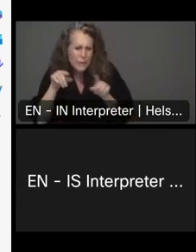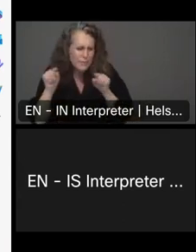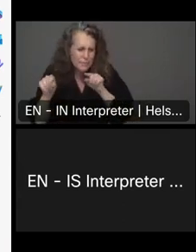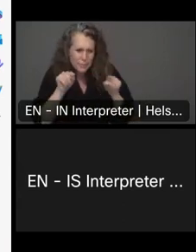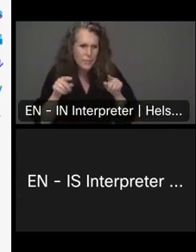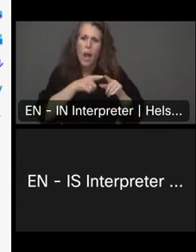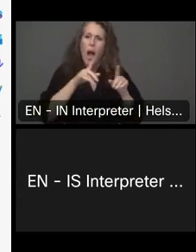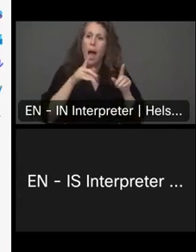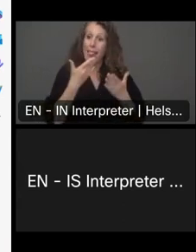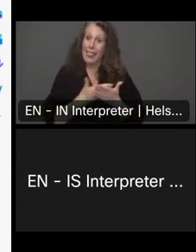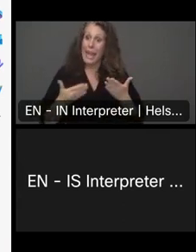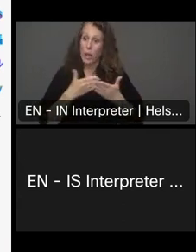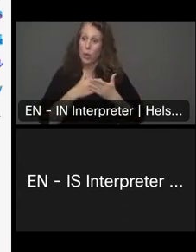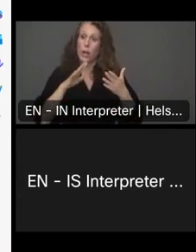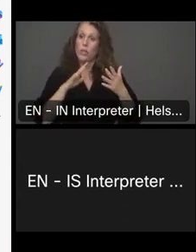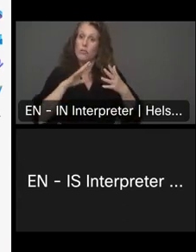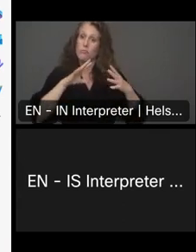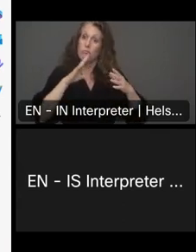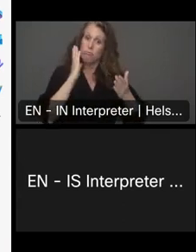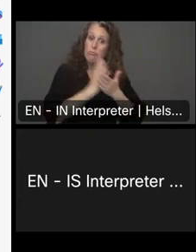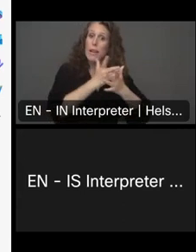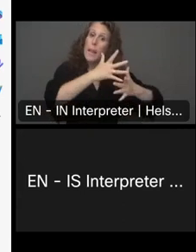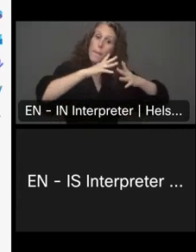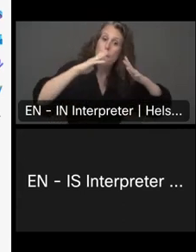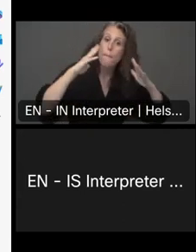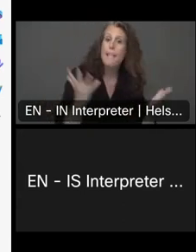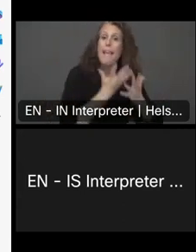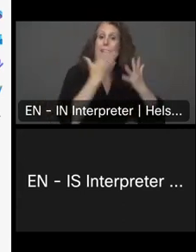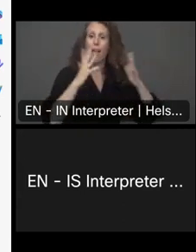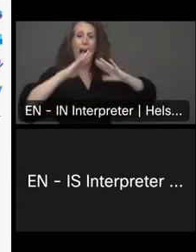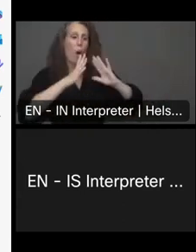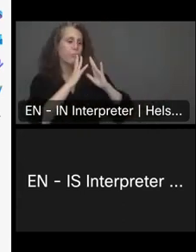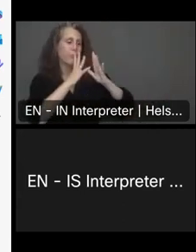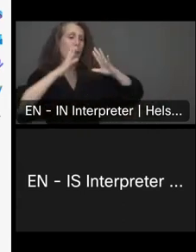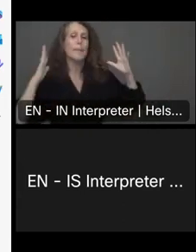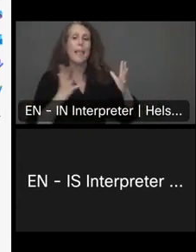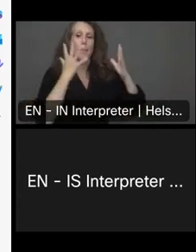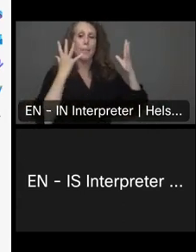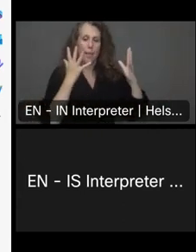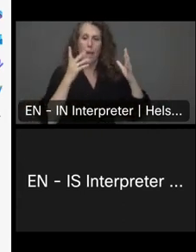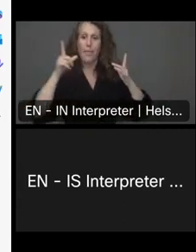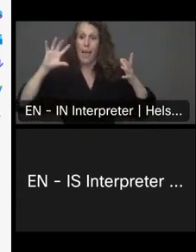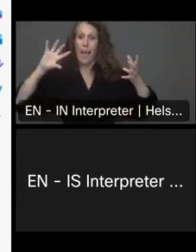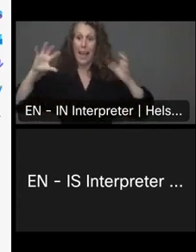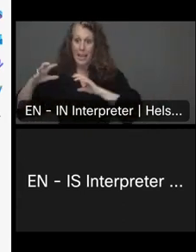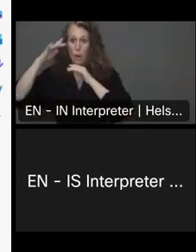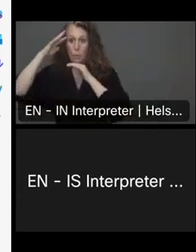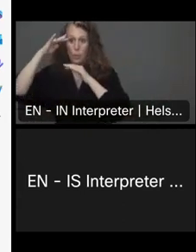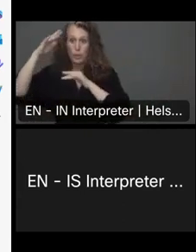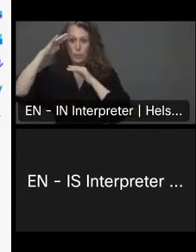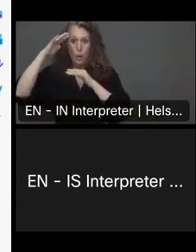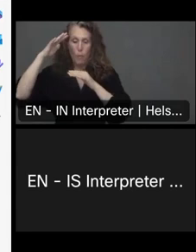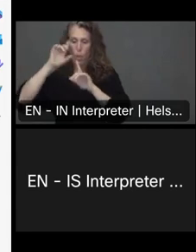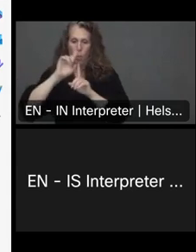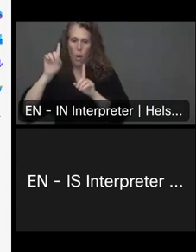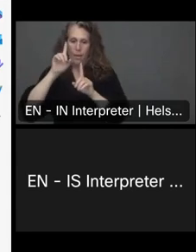sense delights in the formation of speech, language is governed by the economic principle in that the purpose should be achieved with